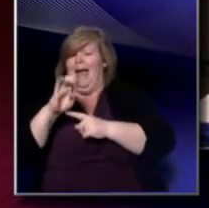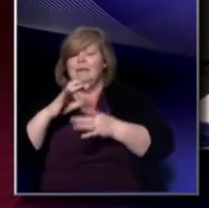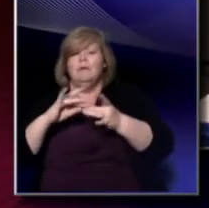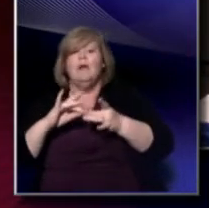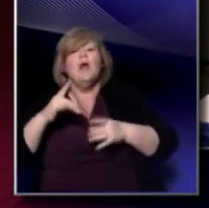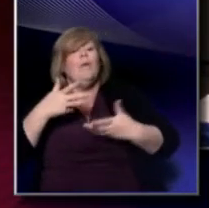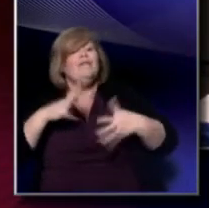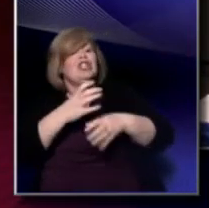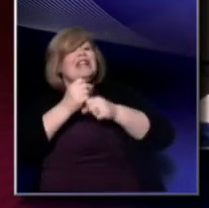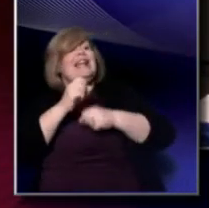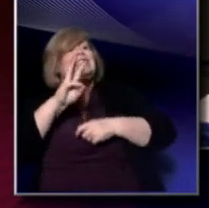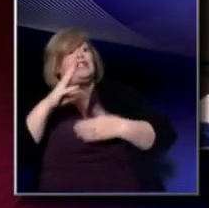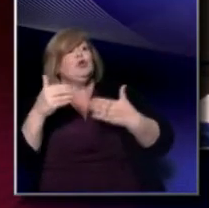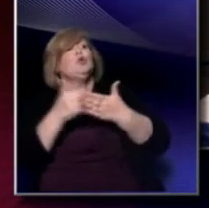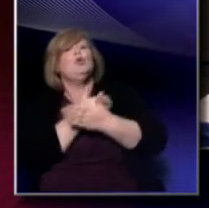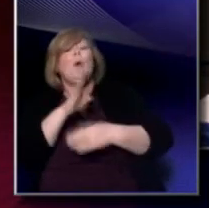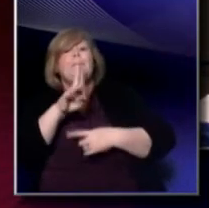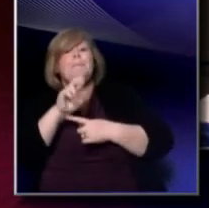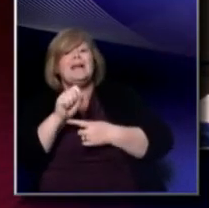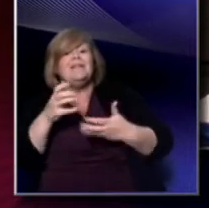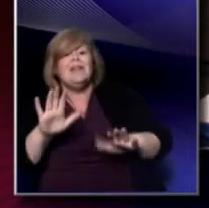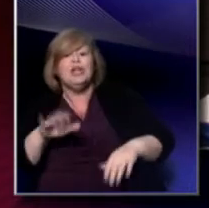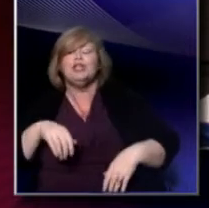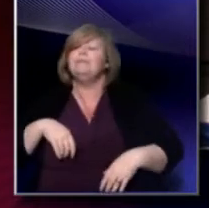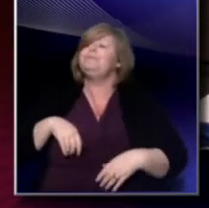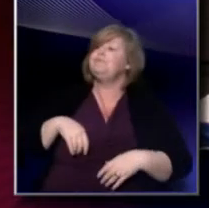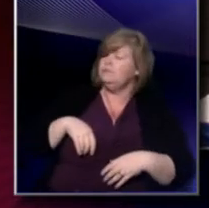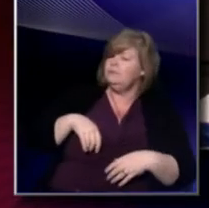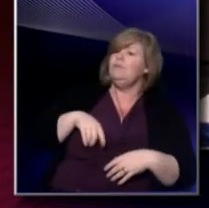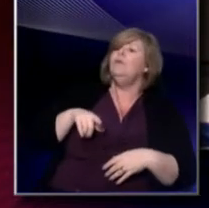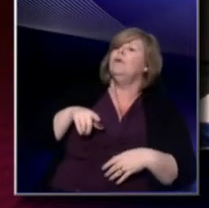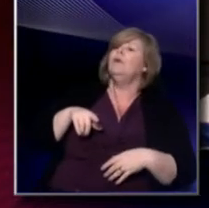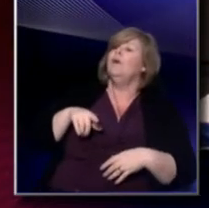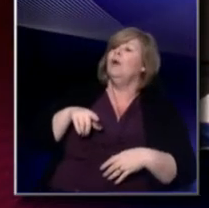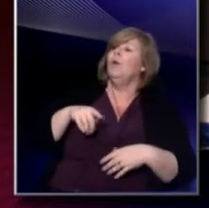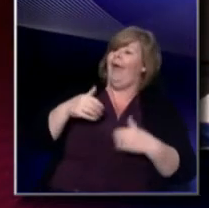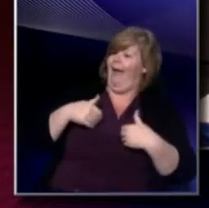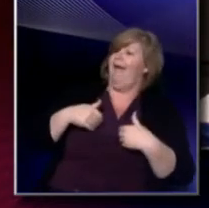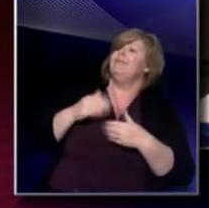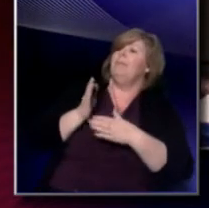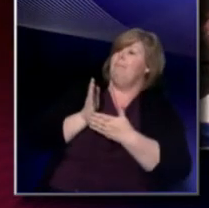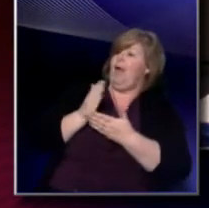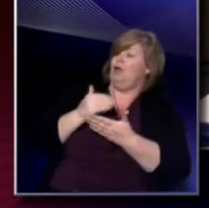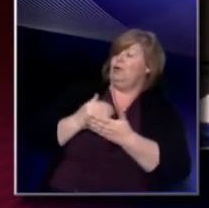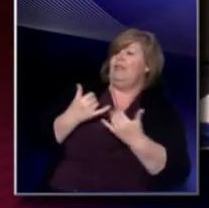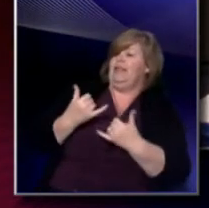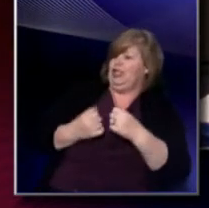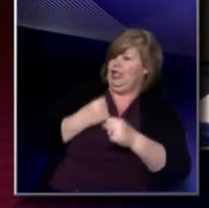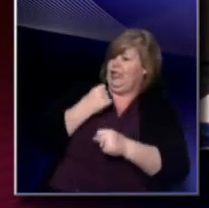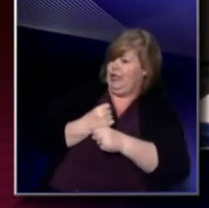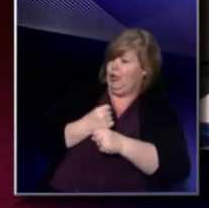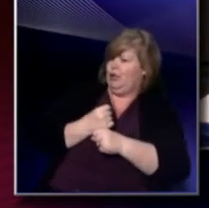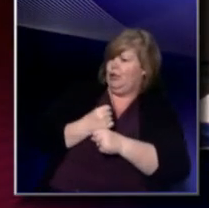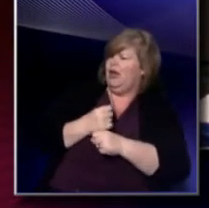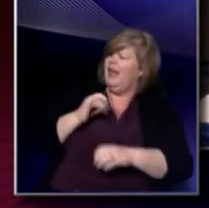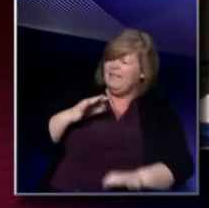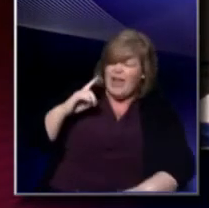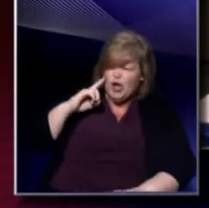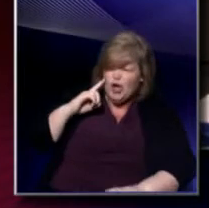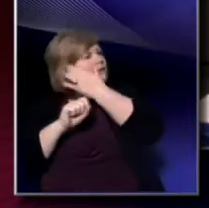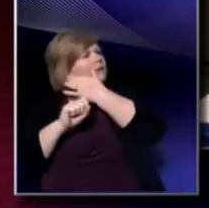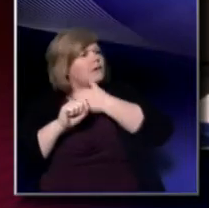buses? Oh, well, we have the budget for this year. We know. If I heard the question correctly,